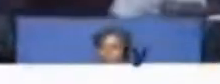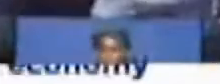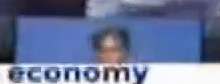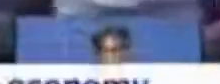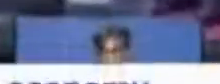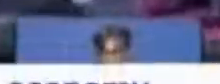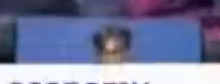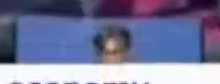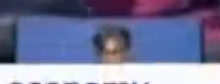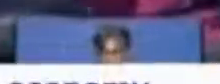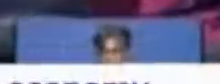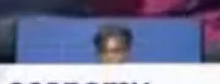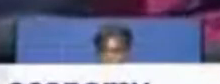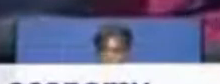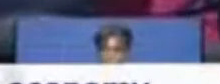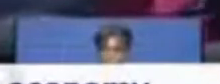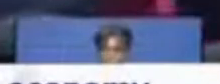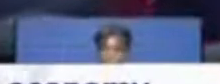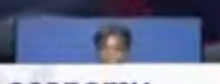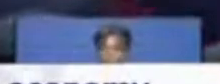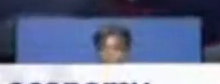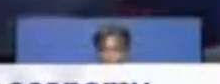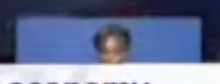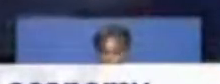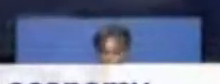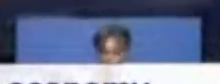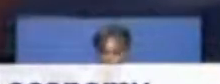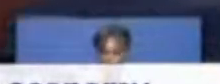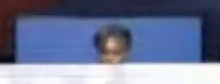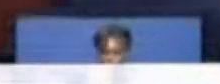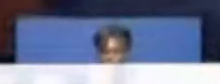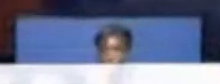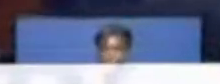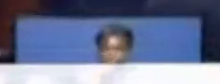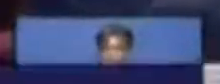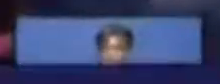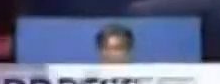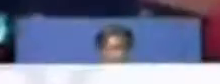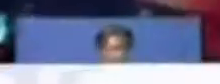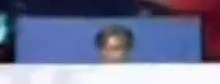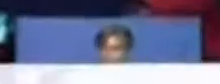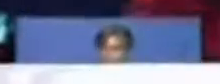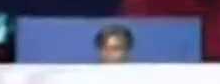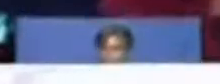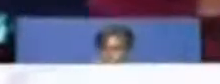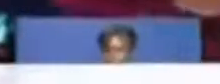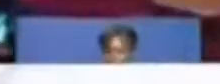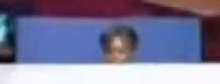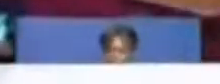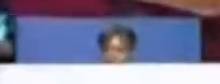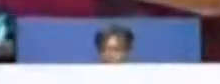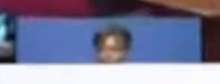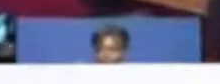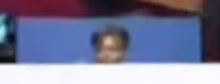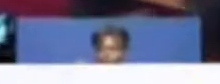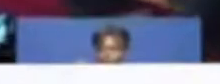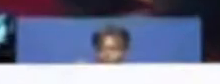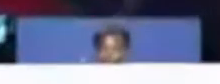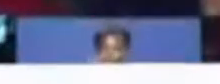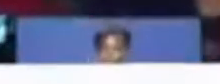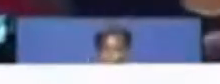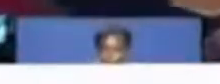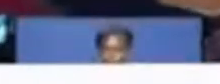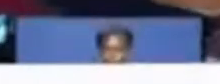You have been watching a special sitting of Parliament of Kenya, joint sitting